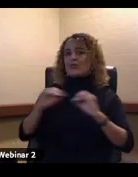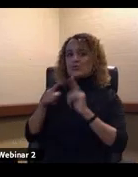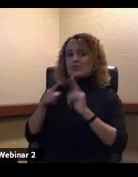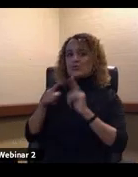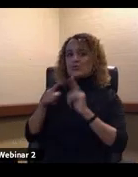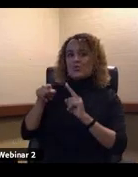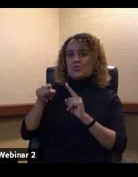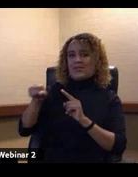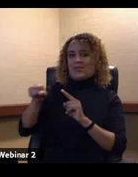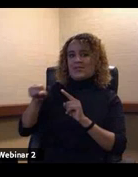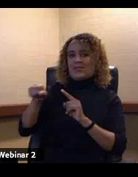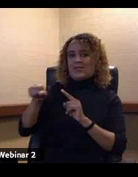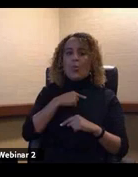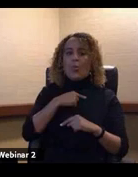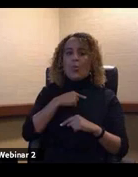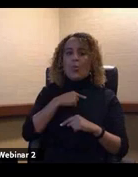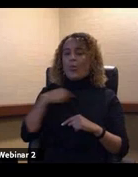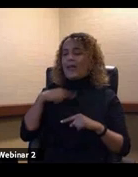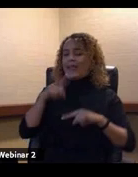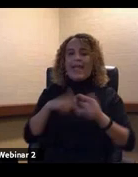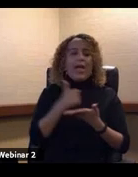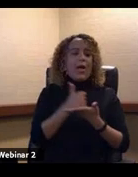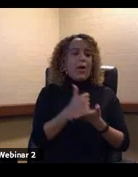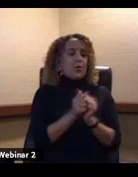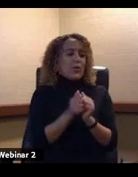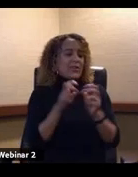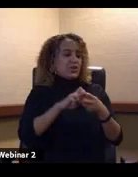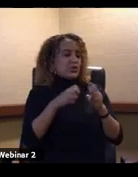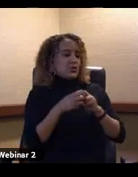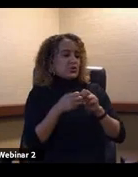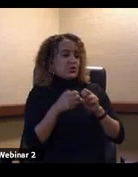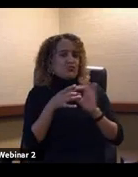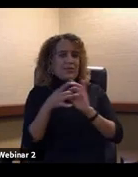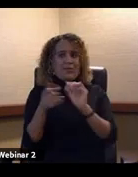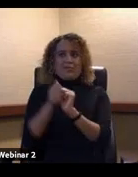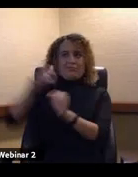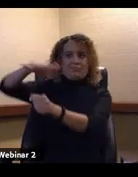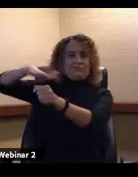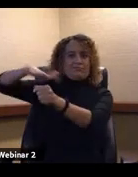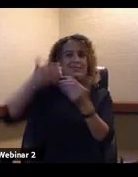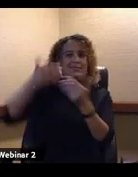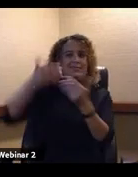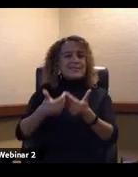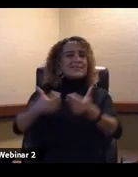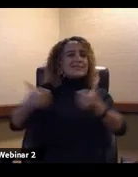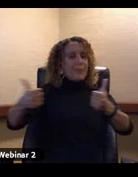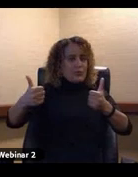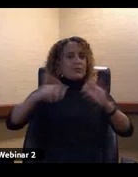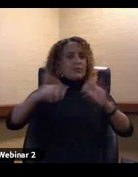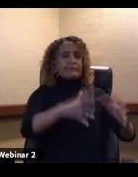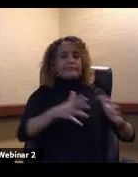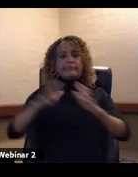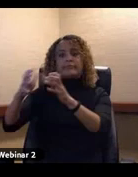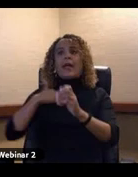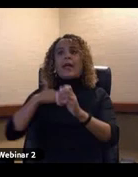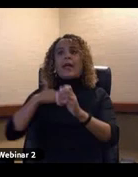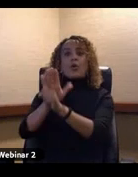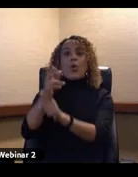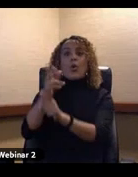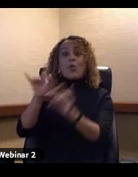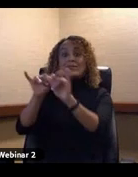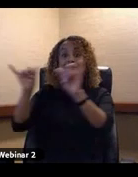arise. We cannot help you with issues related to this at all. Grants.gov has their own system